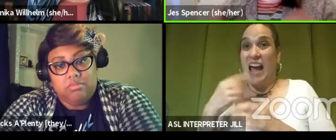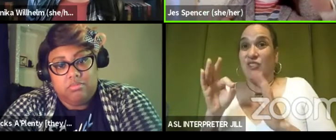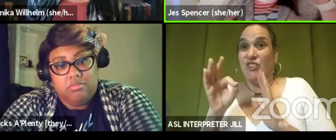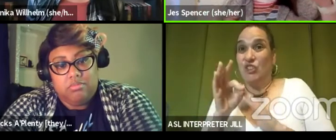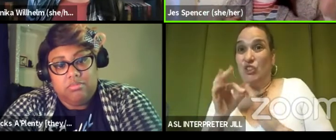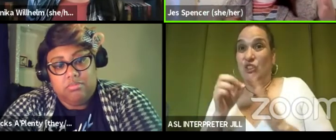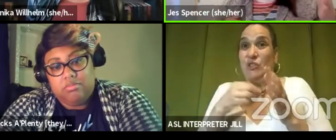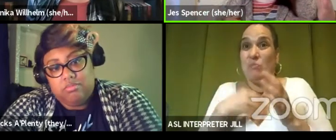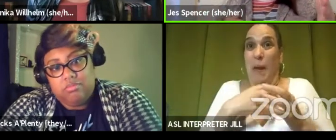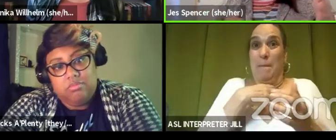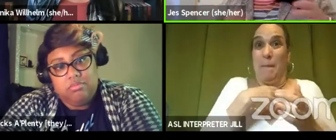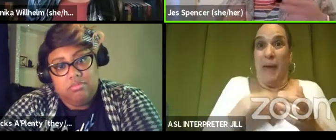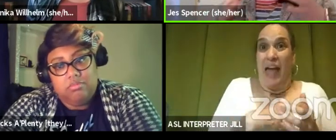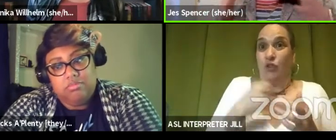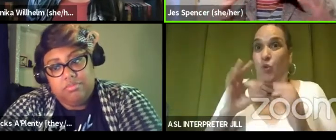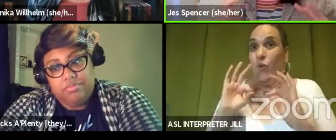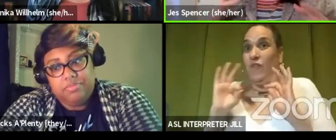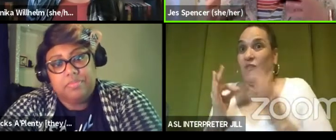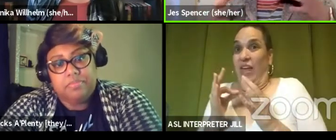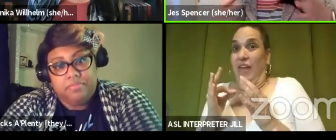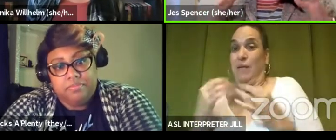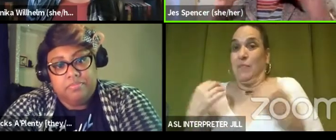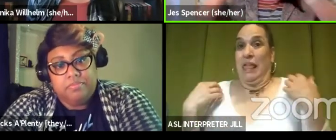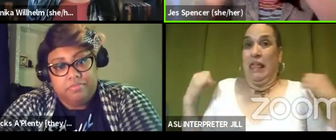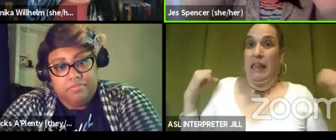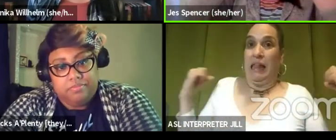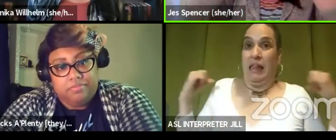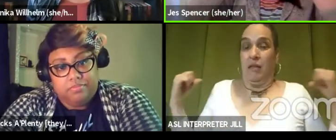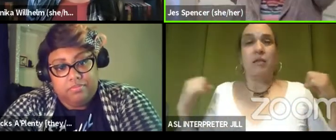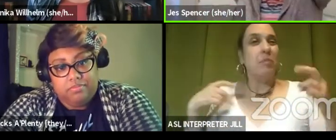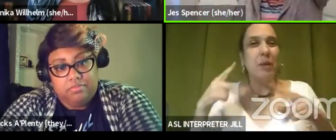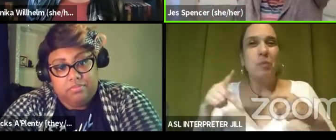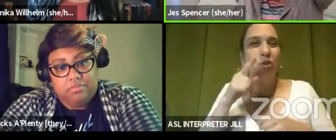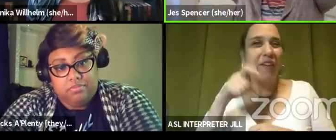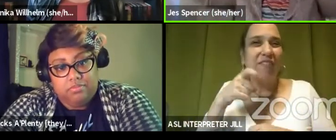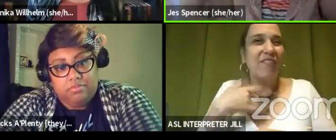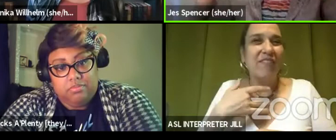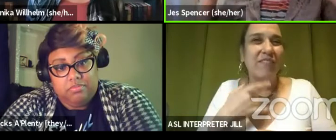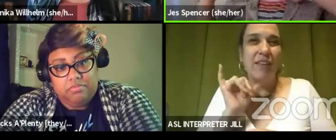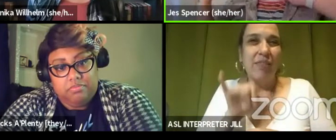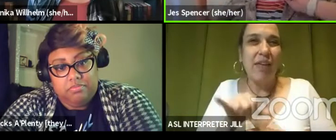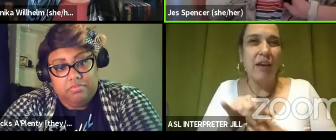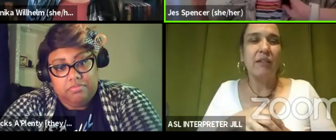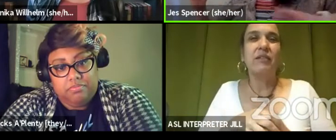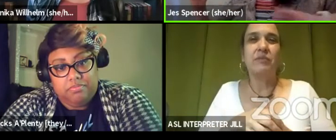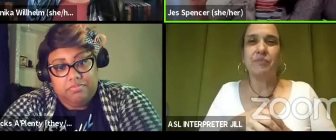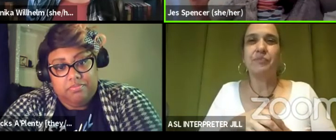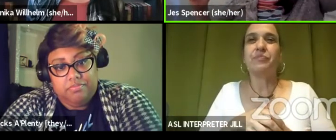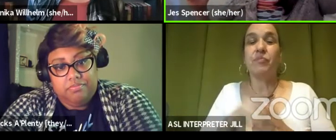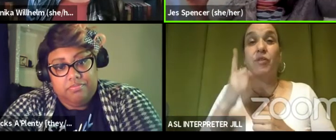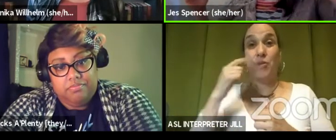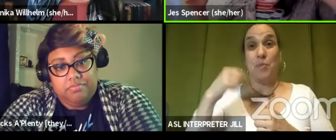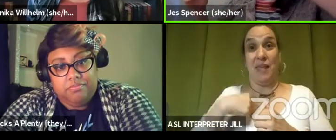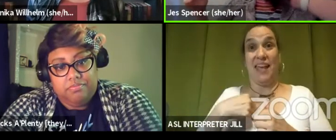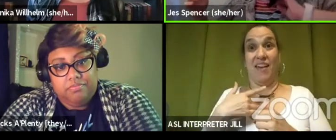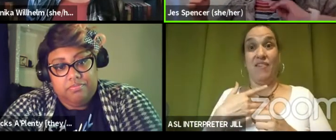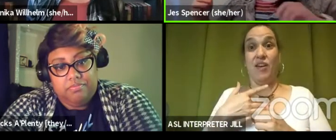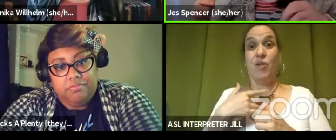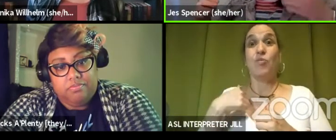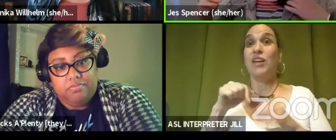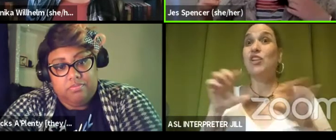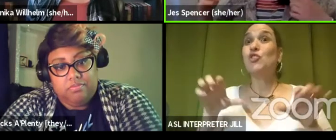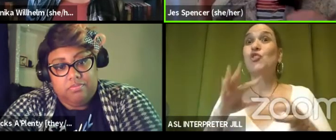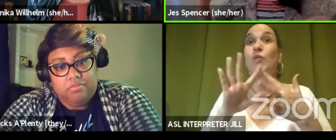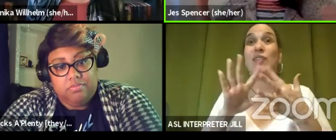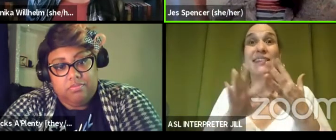passion or a family. That's the thing that we have to get out of there. So it looks like to me, there are things that we get to do now, which are